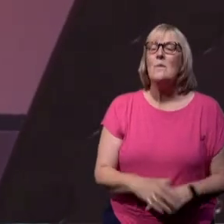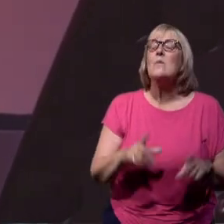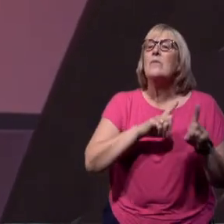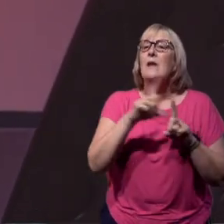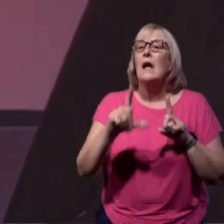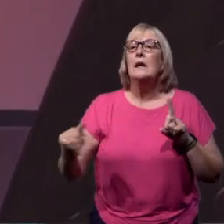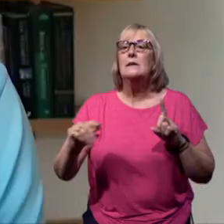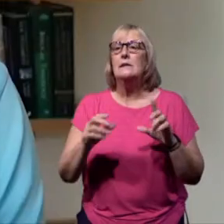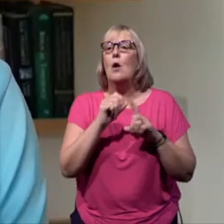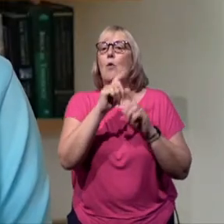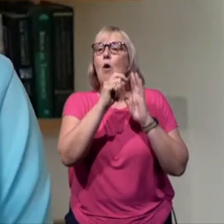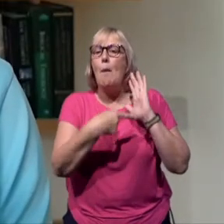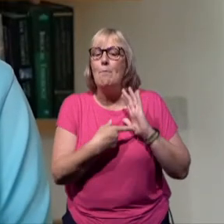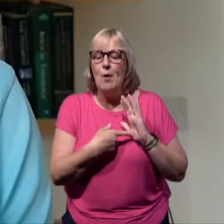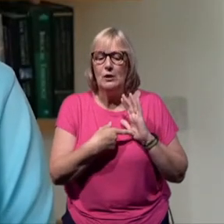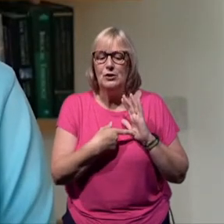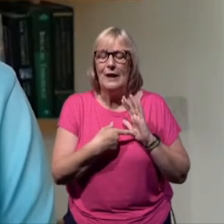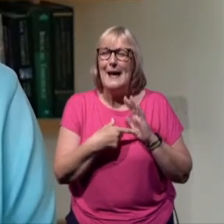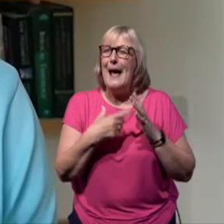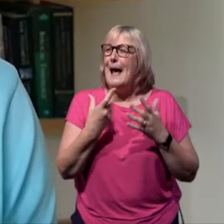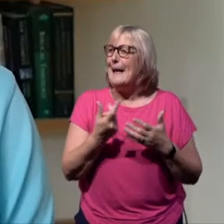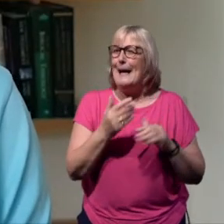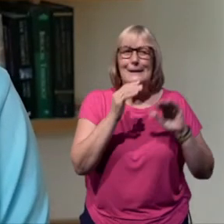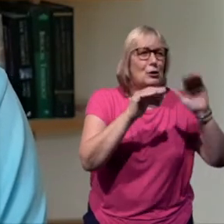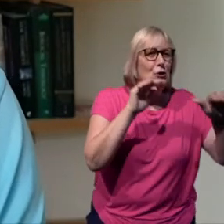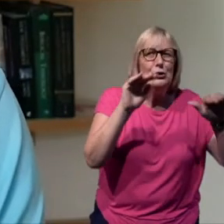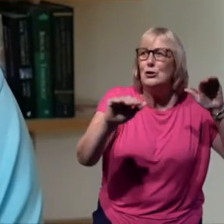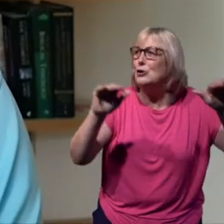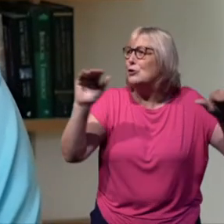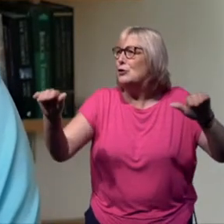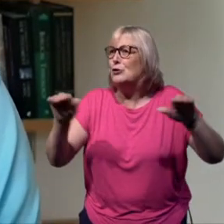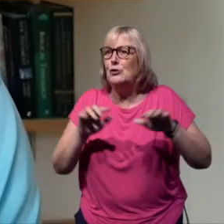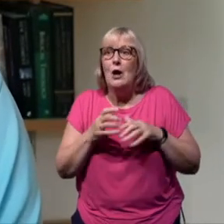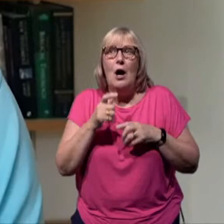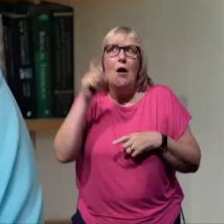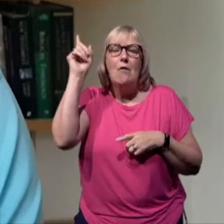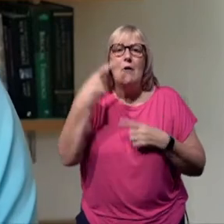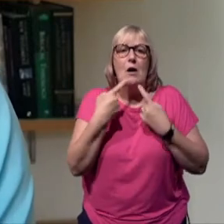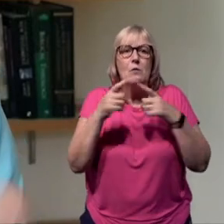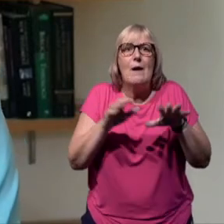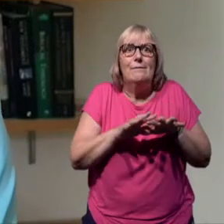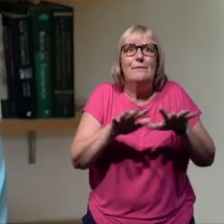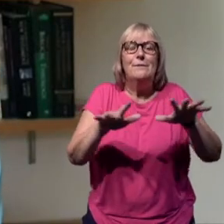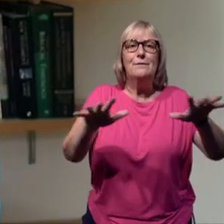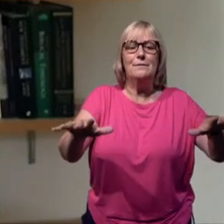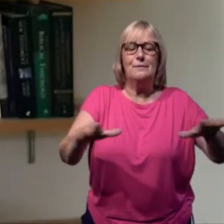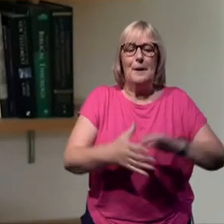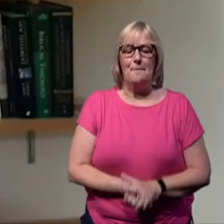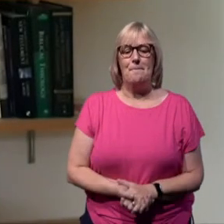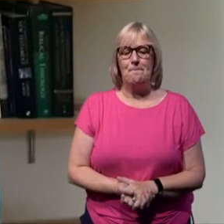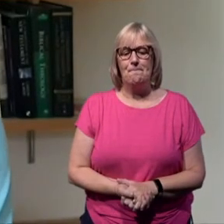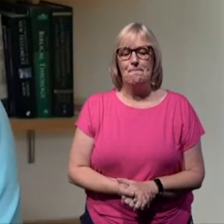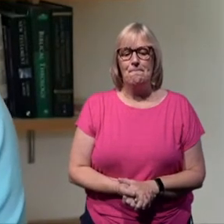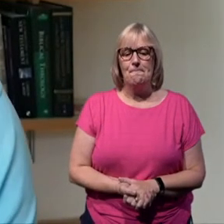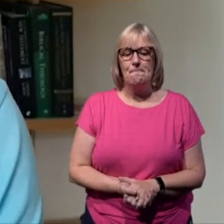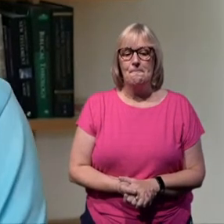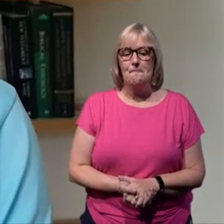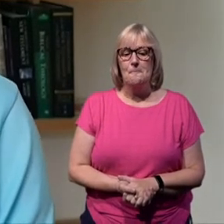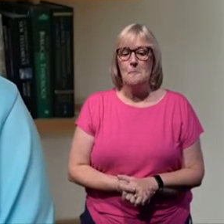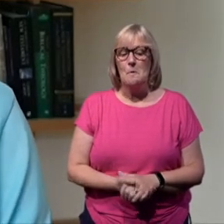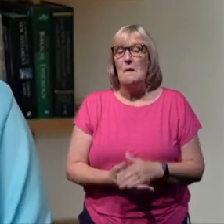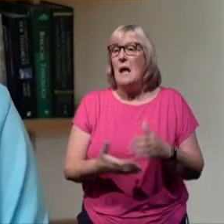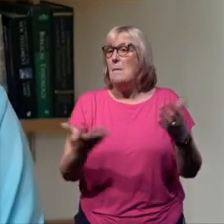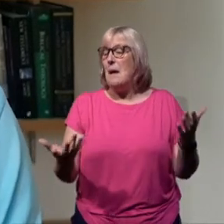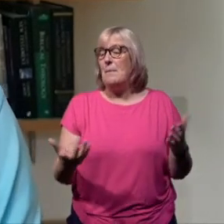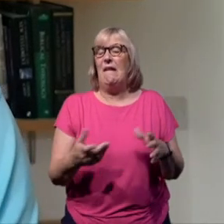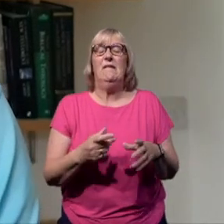has such potential to touch so many more lives. And for some that might mean following in the footsteps of folk like